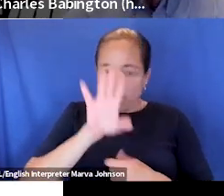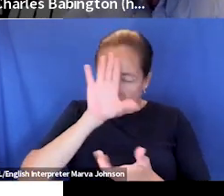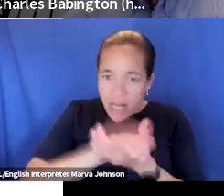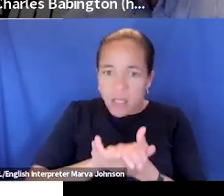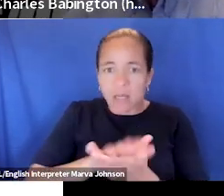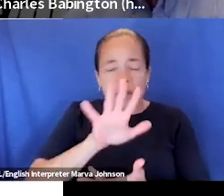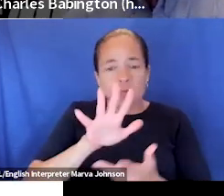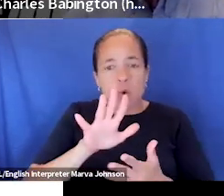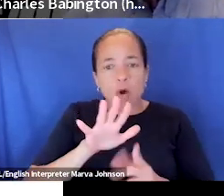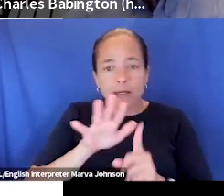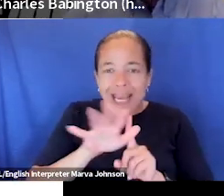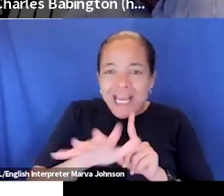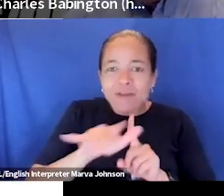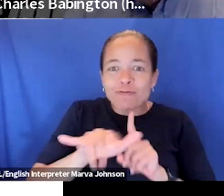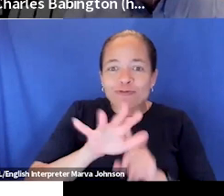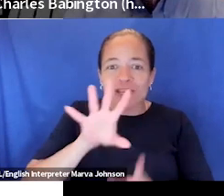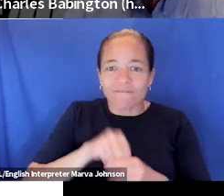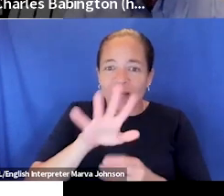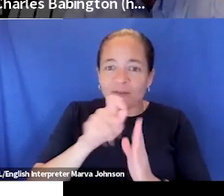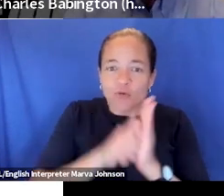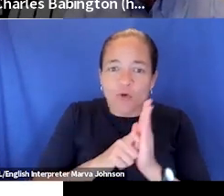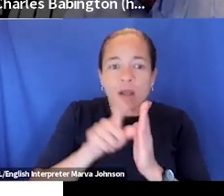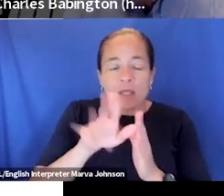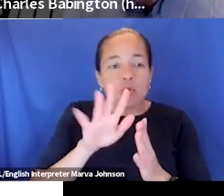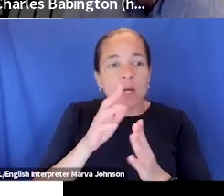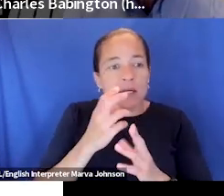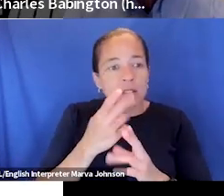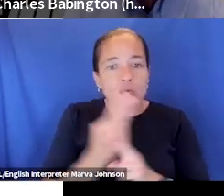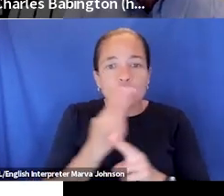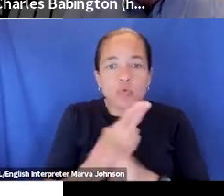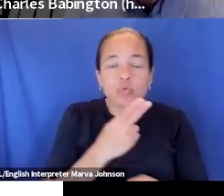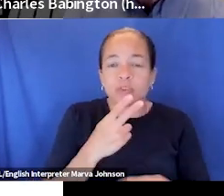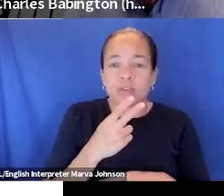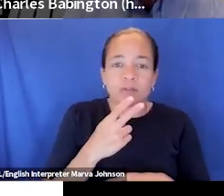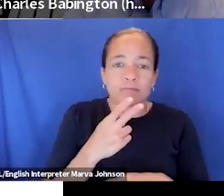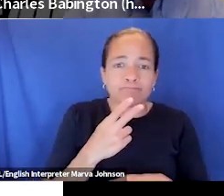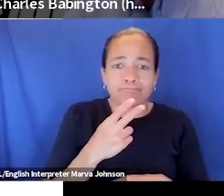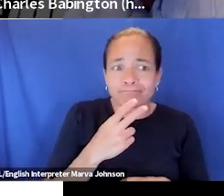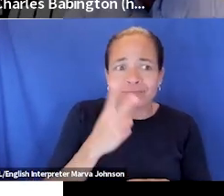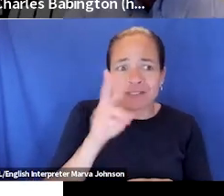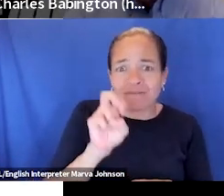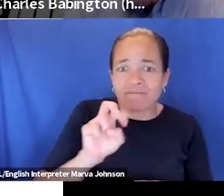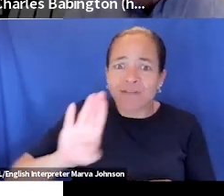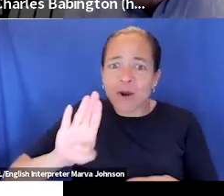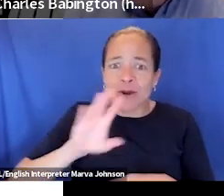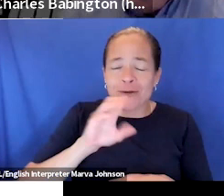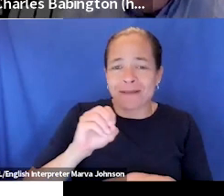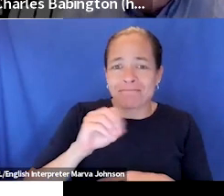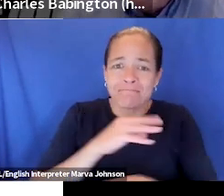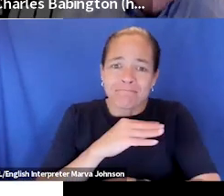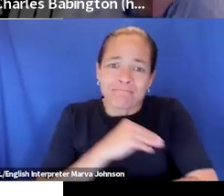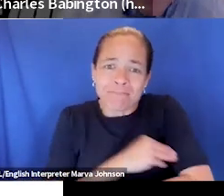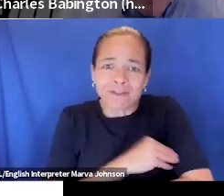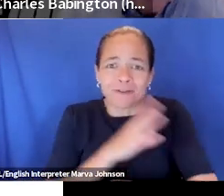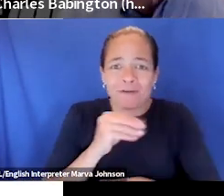energy. You want to write with verve and muscle and energy. If you're not sure about what